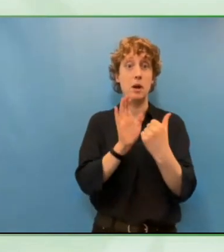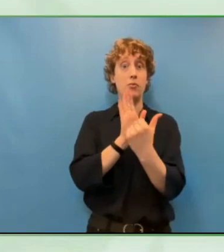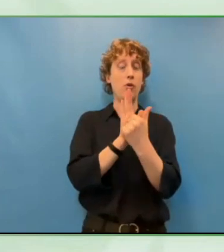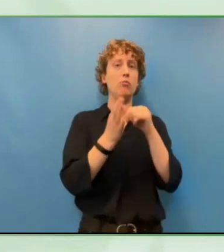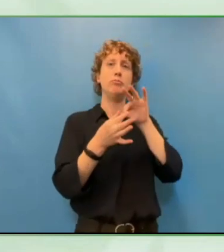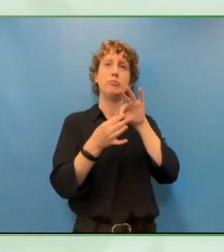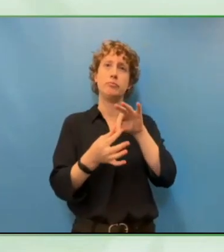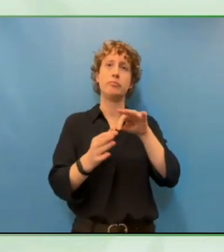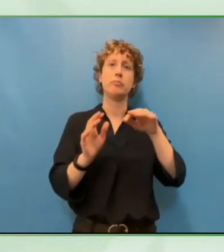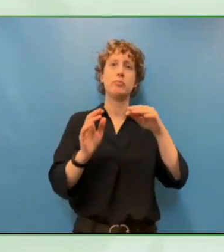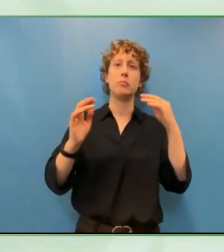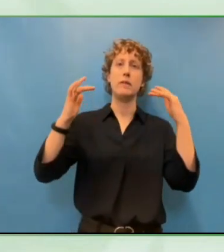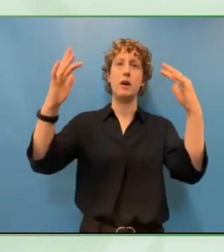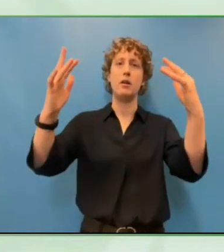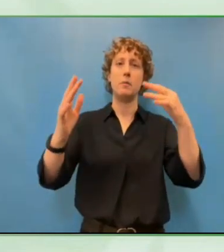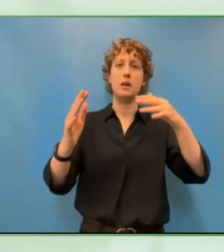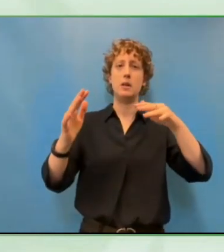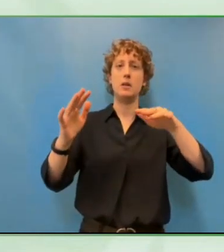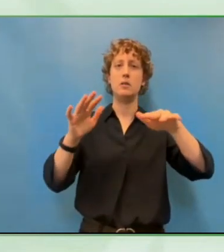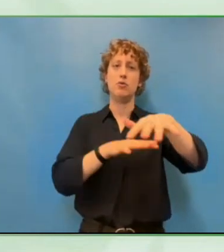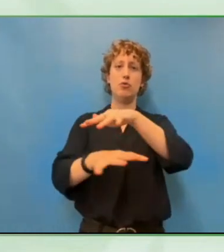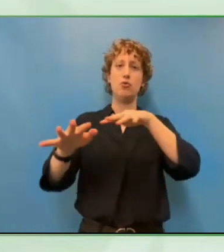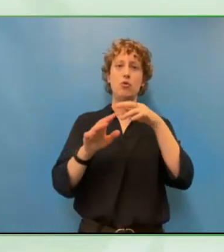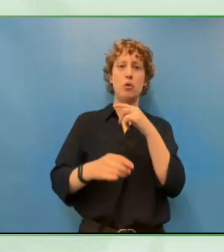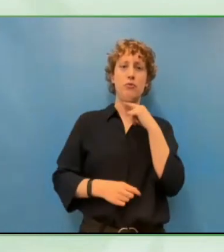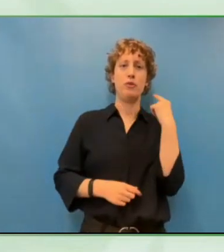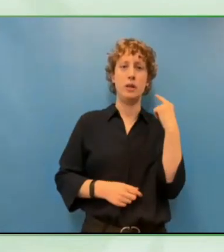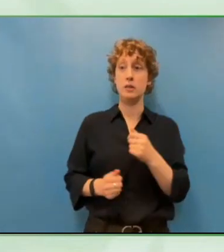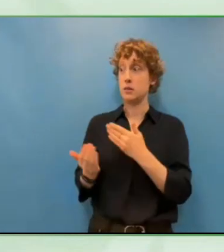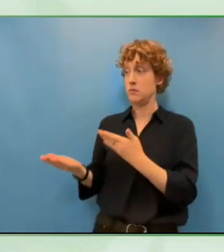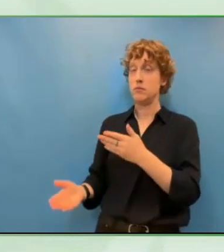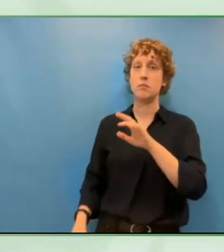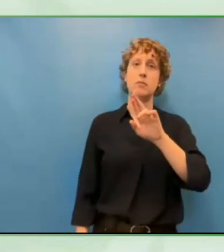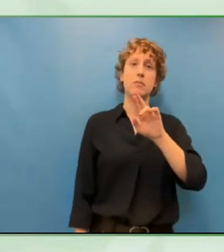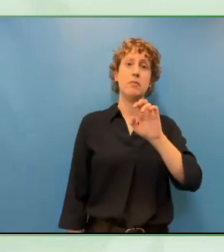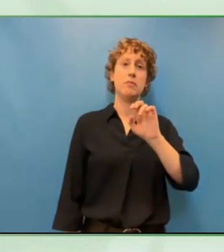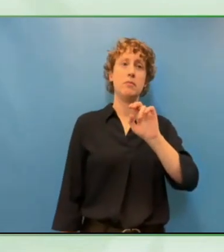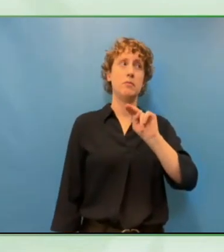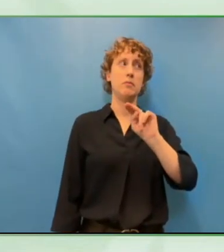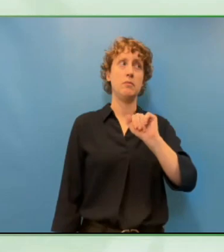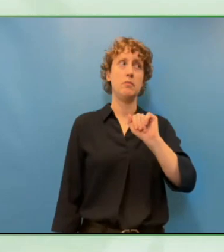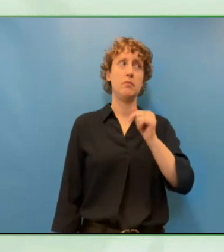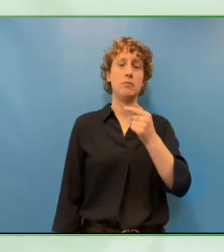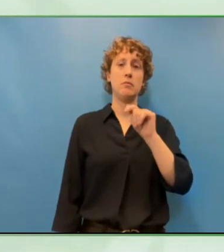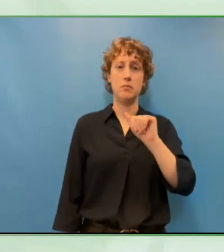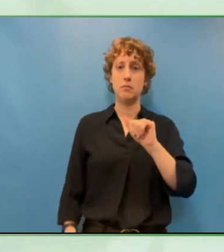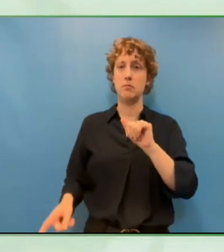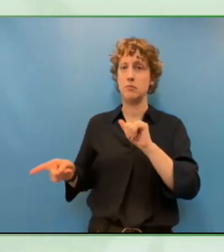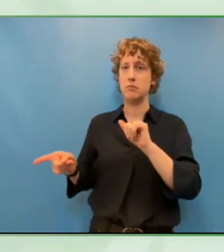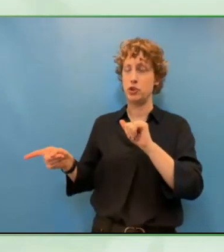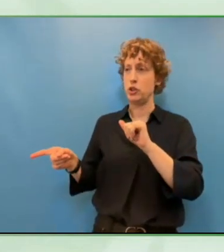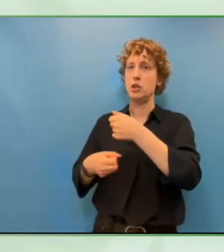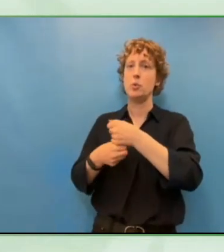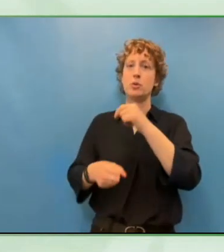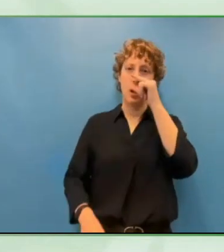to me is Renate Bauer-Richter. She works in Abu Dhabi as a disability inclusion consultant. And please, can you